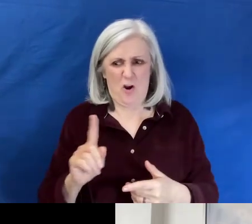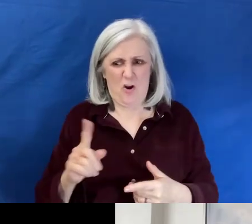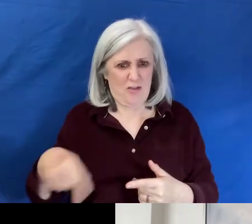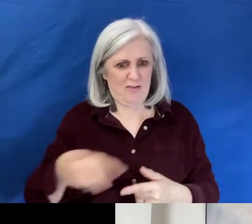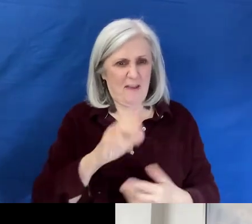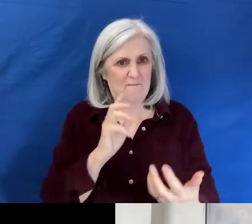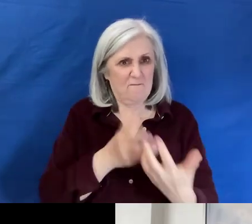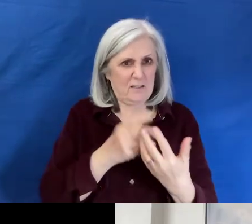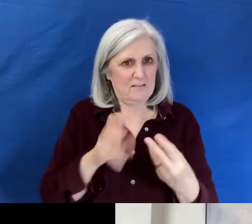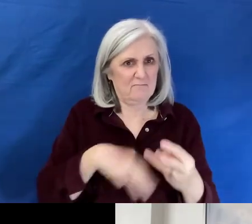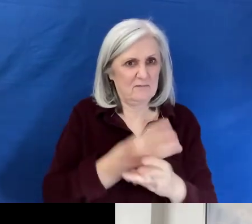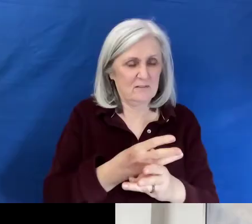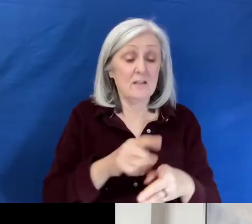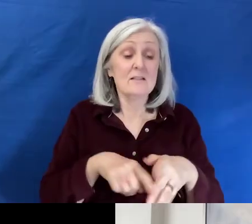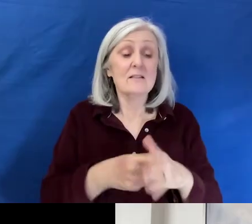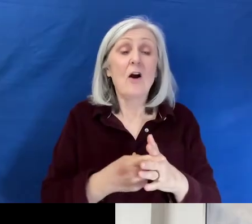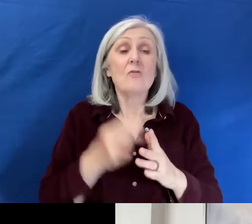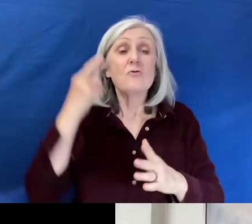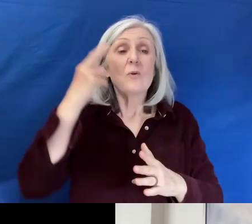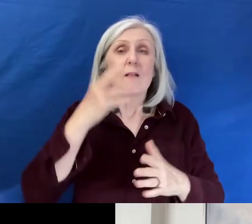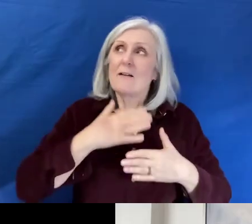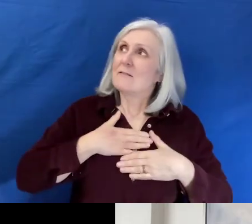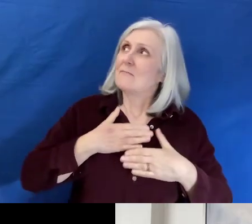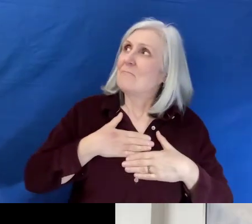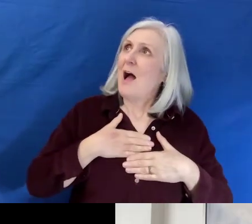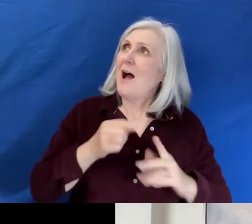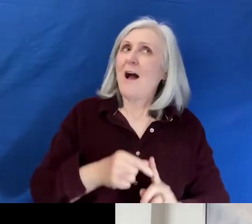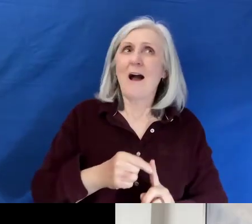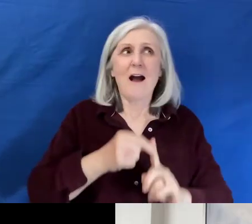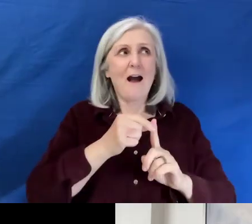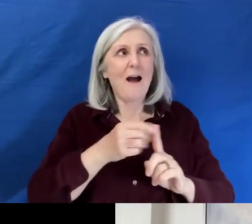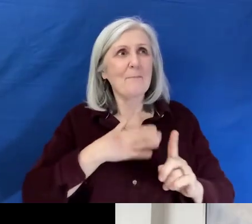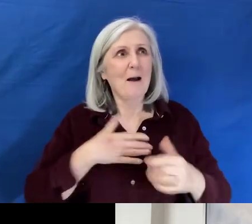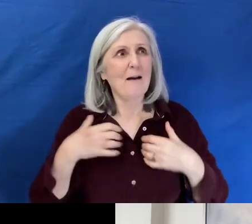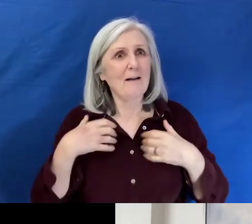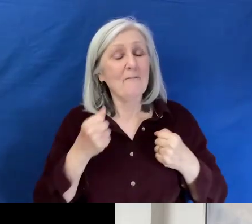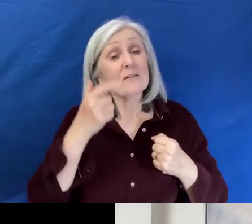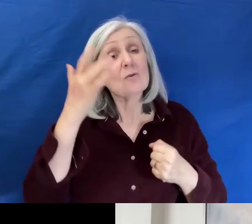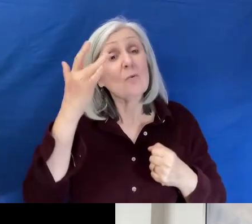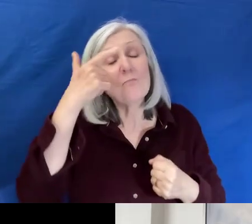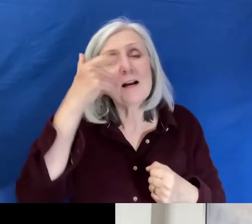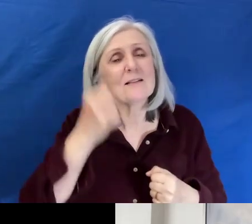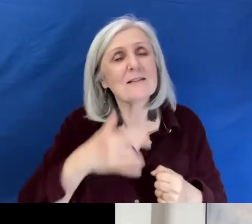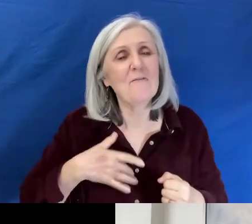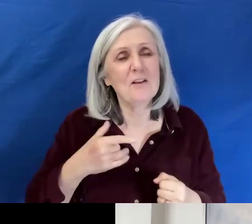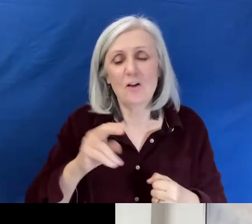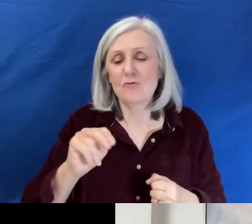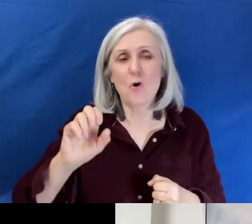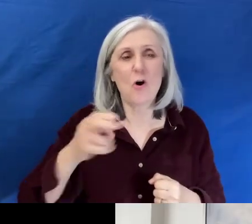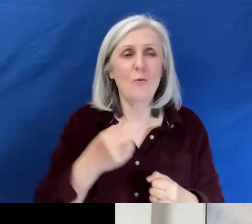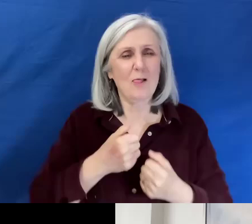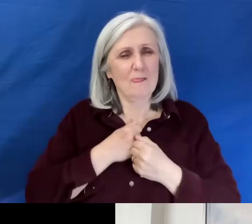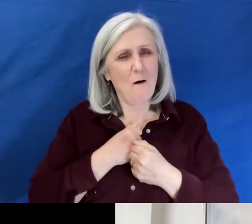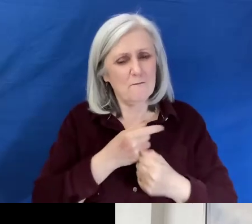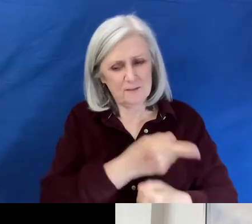own confidence and their own uniqueness in the world because they feel loved by Nora, which and she in